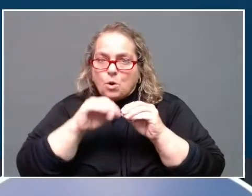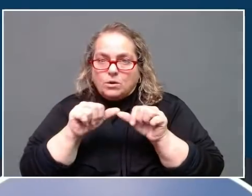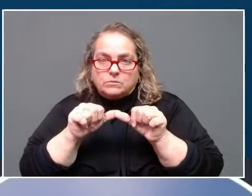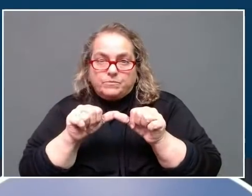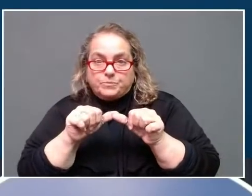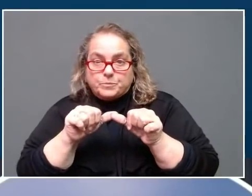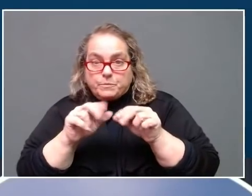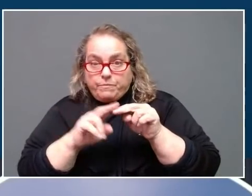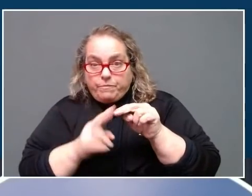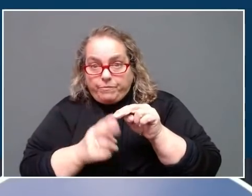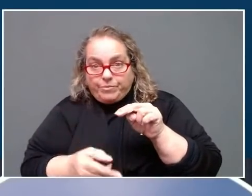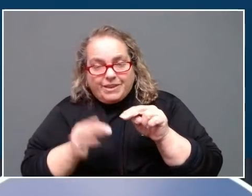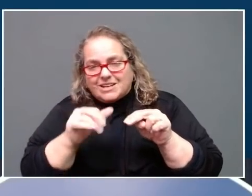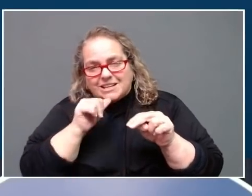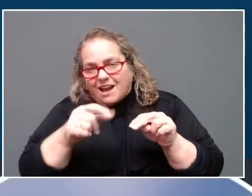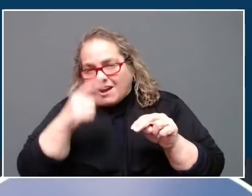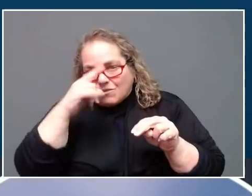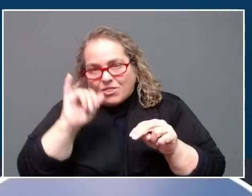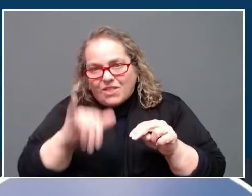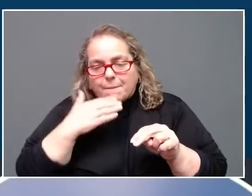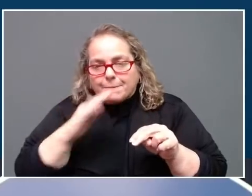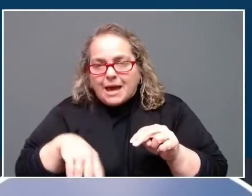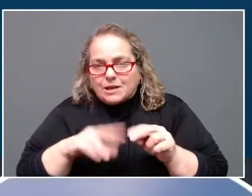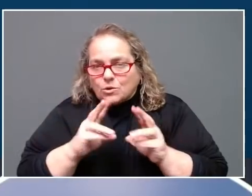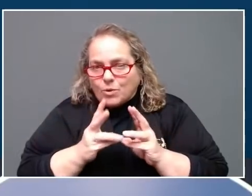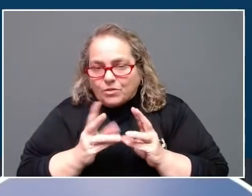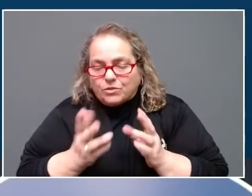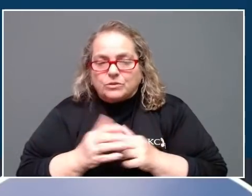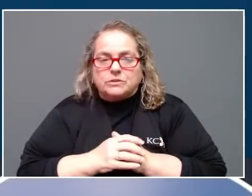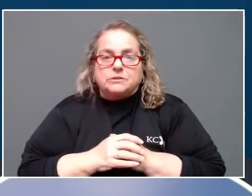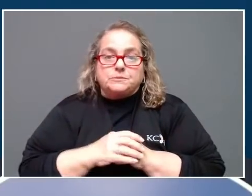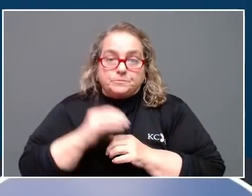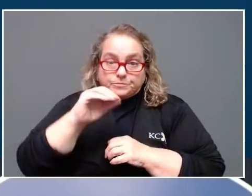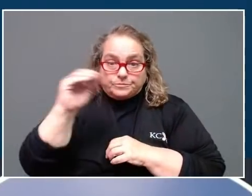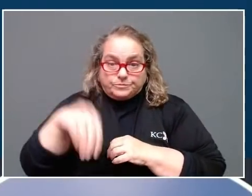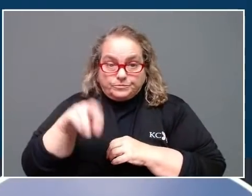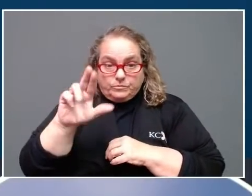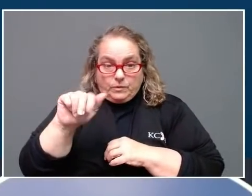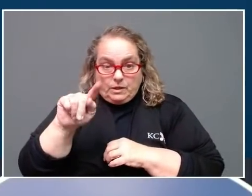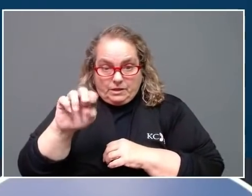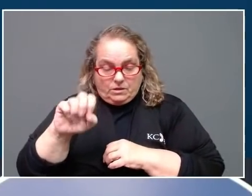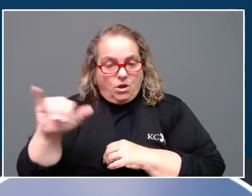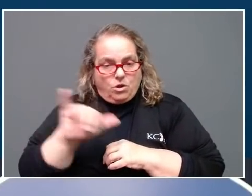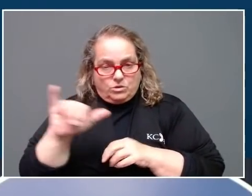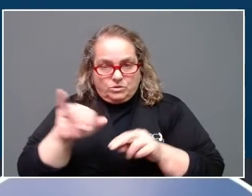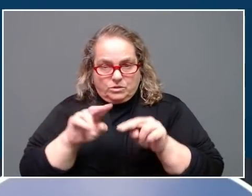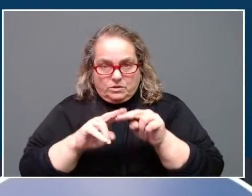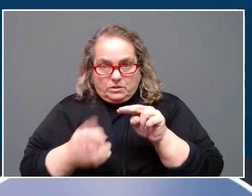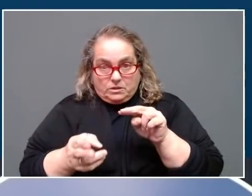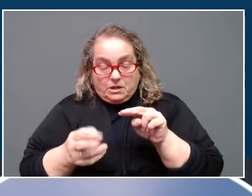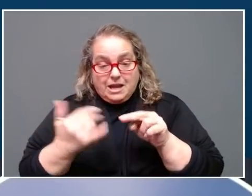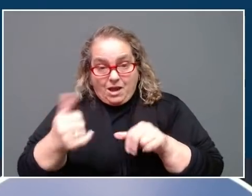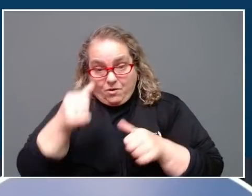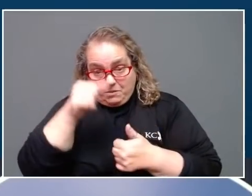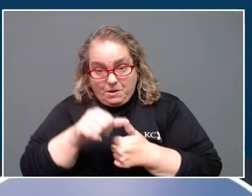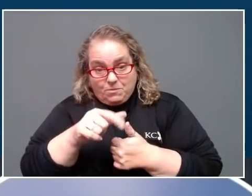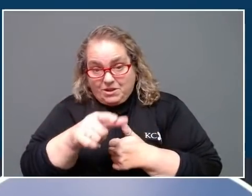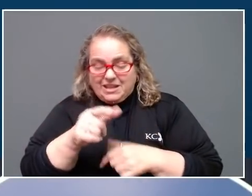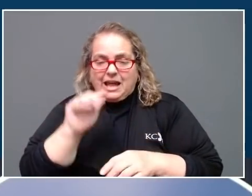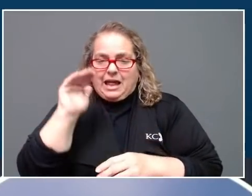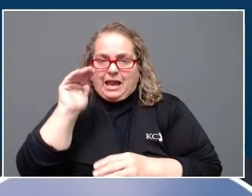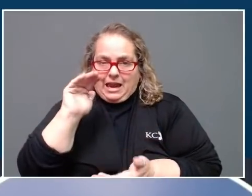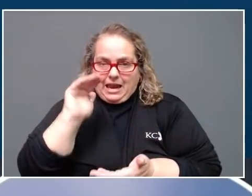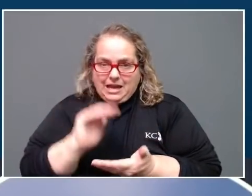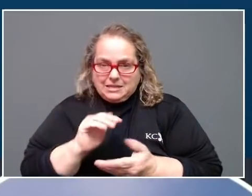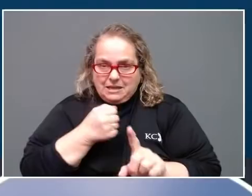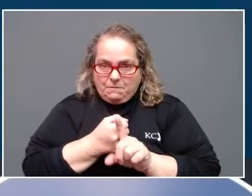had that weather event. Positivity rate also decreasing. Remember, this one is less impacted by the